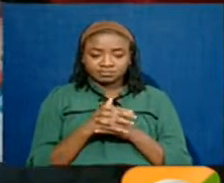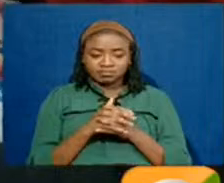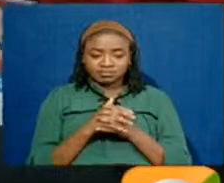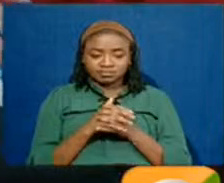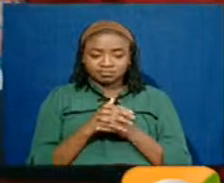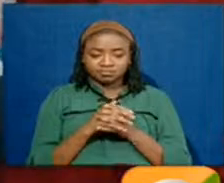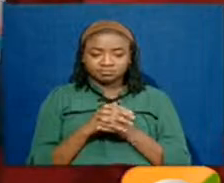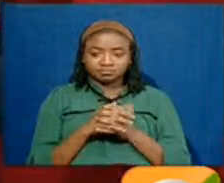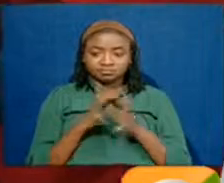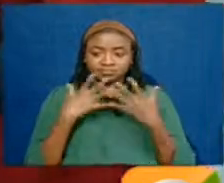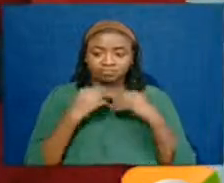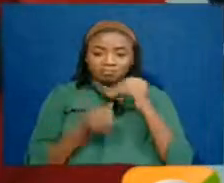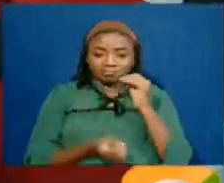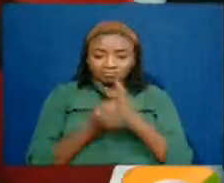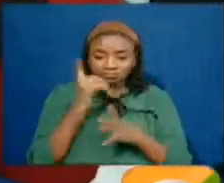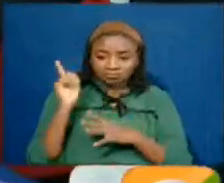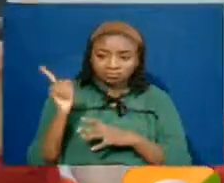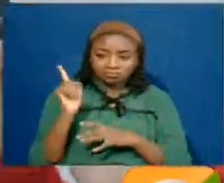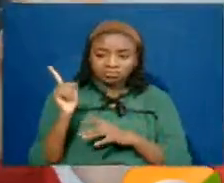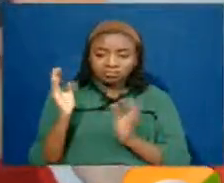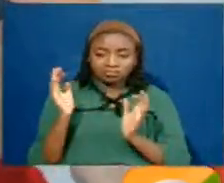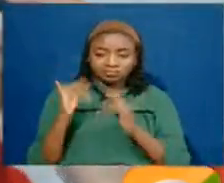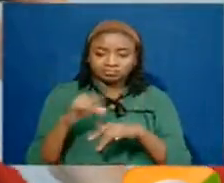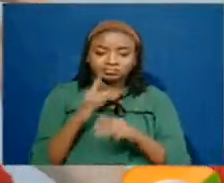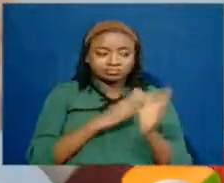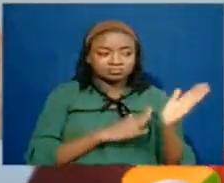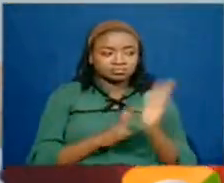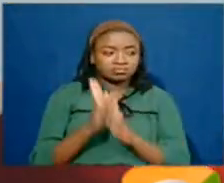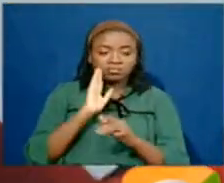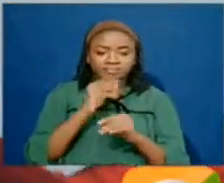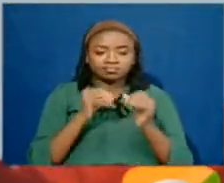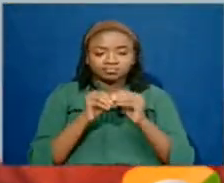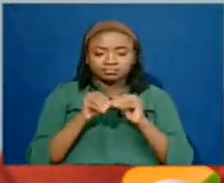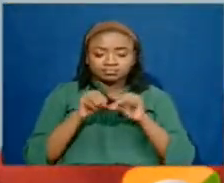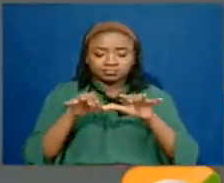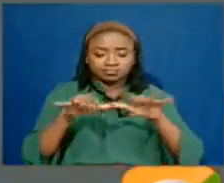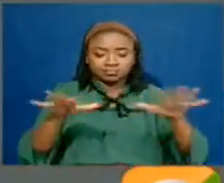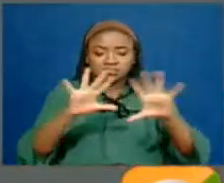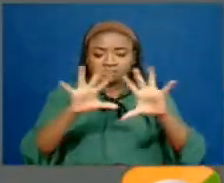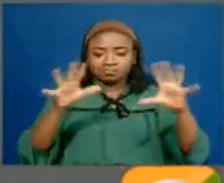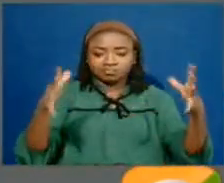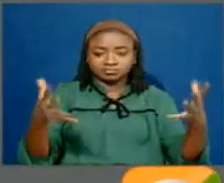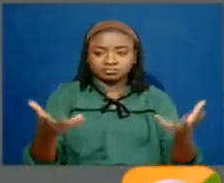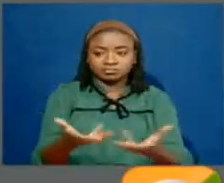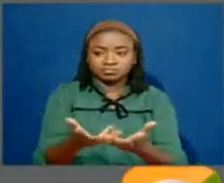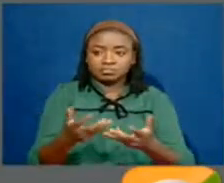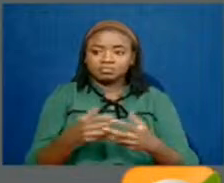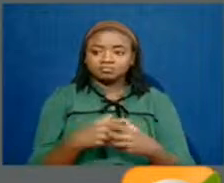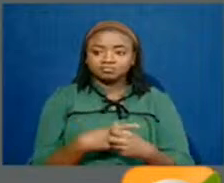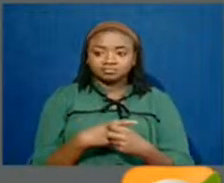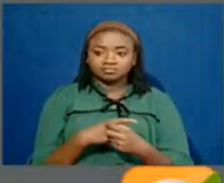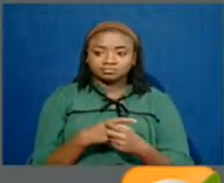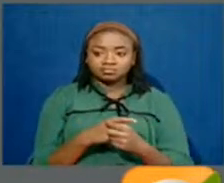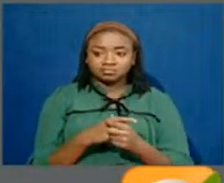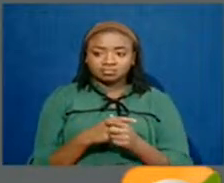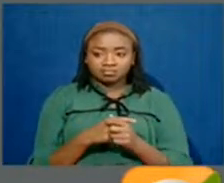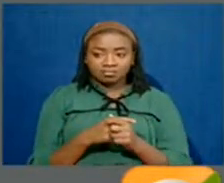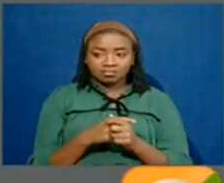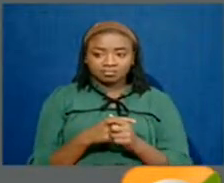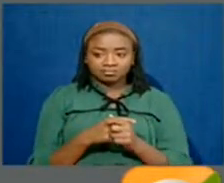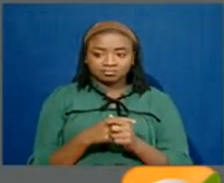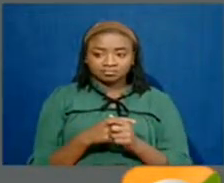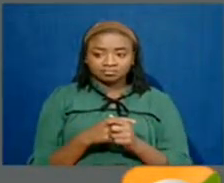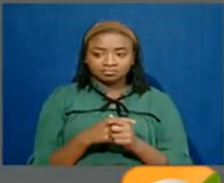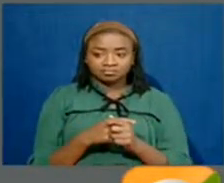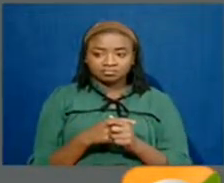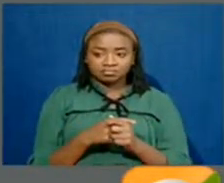The founders of the Teknofest T3 say they plan to expand globally. In our 5-year strategic target, we